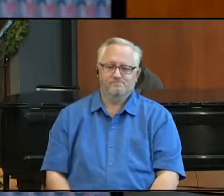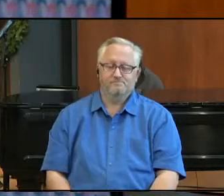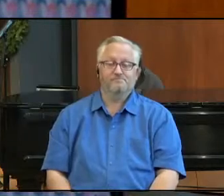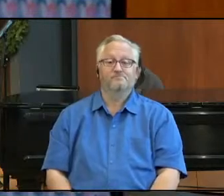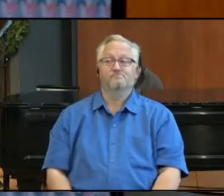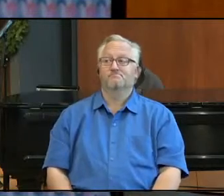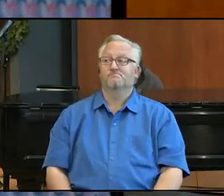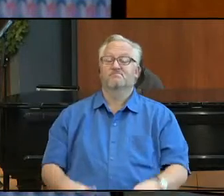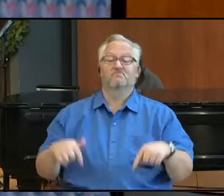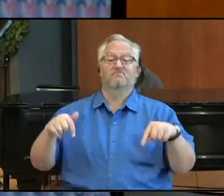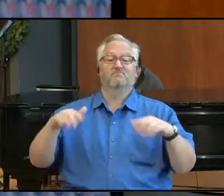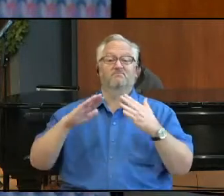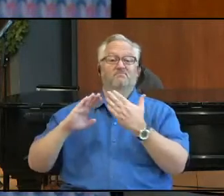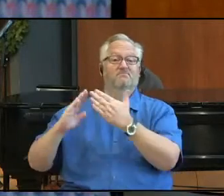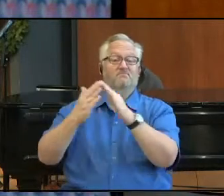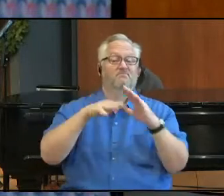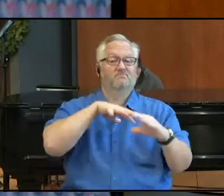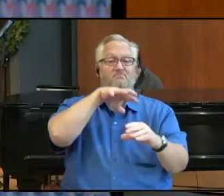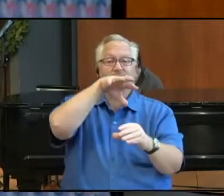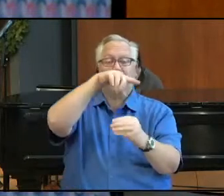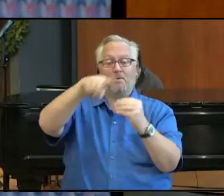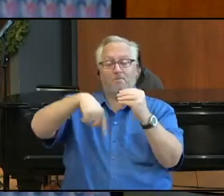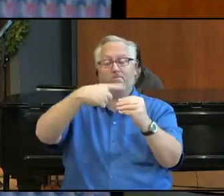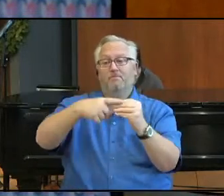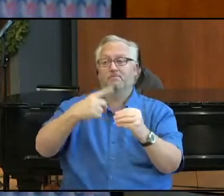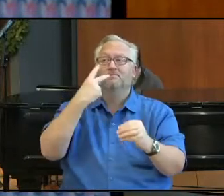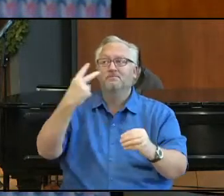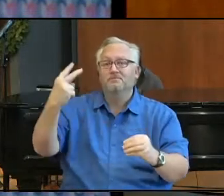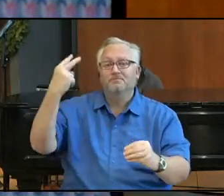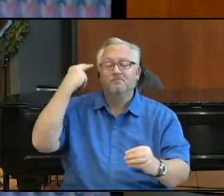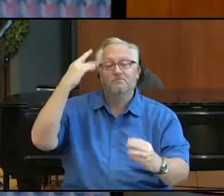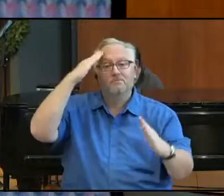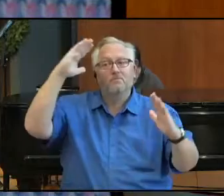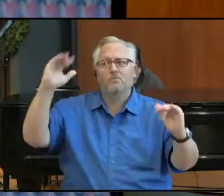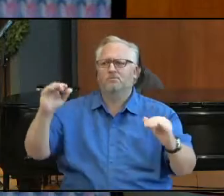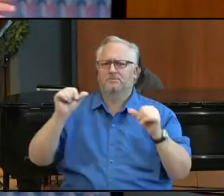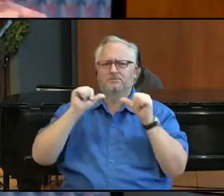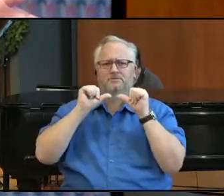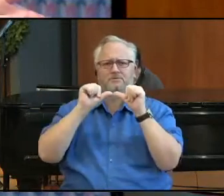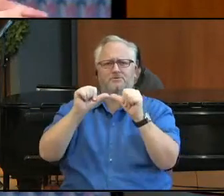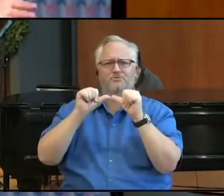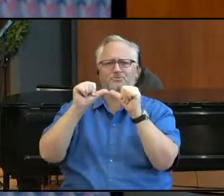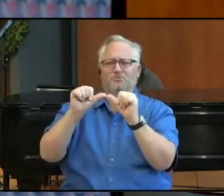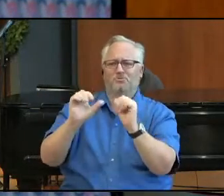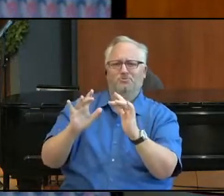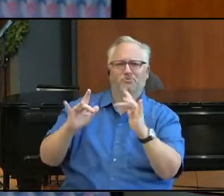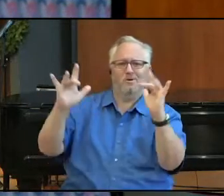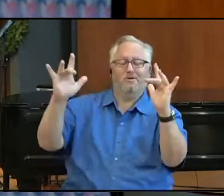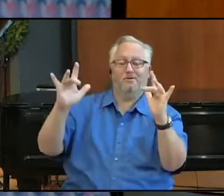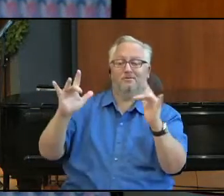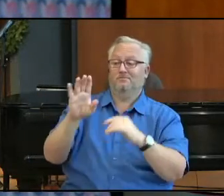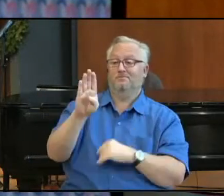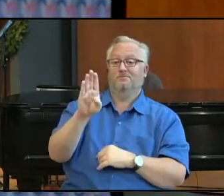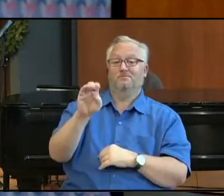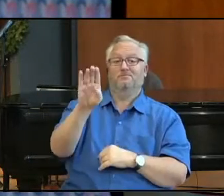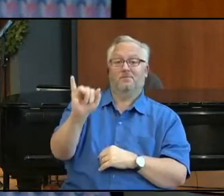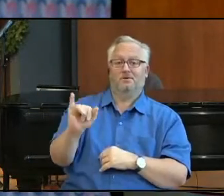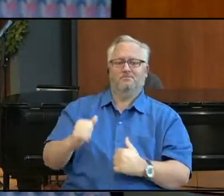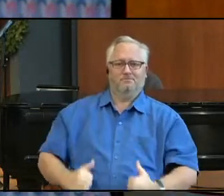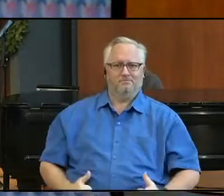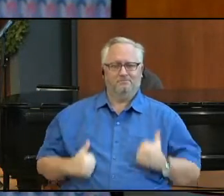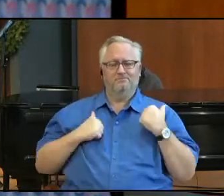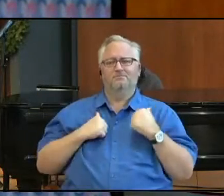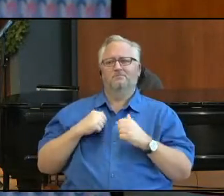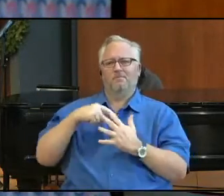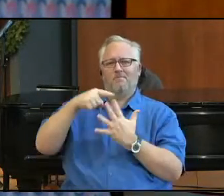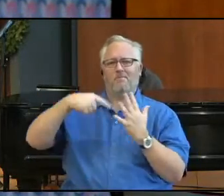This community of memory and hope shines on, and Bobby lives among us in the heart's